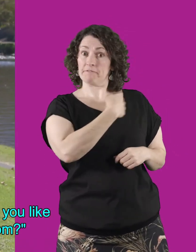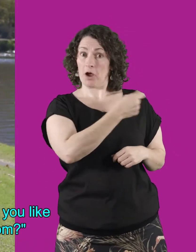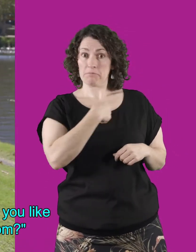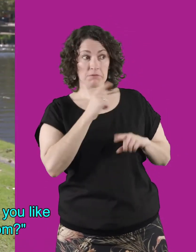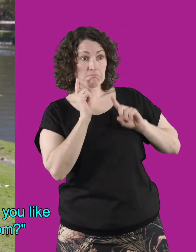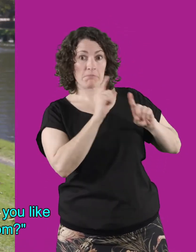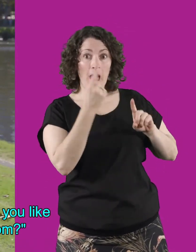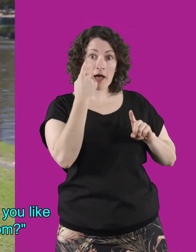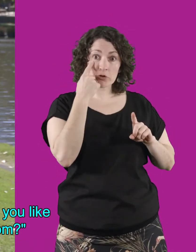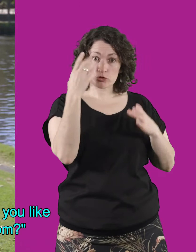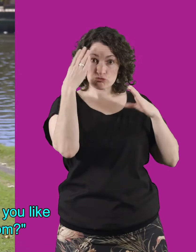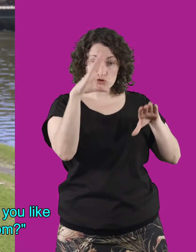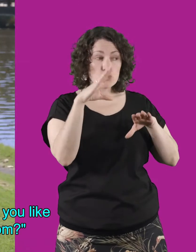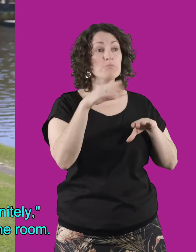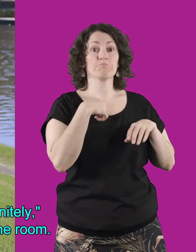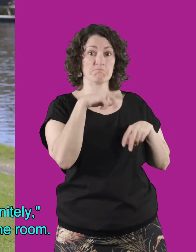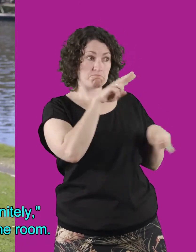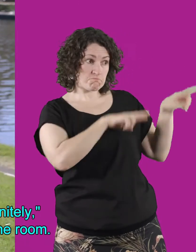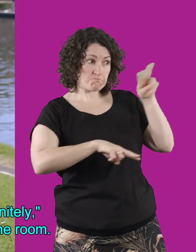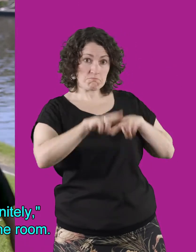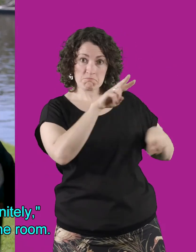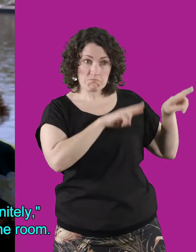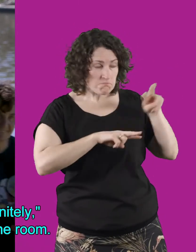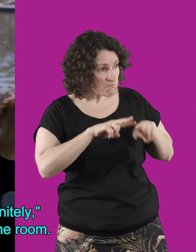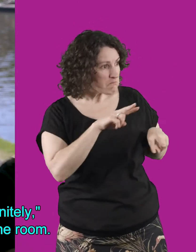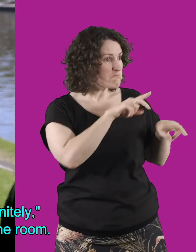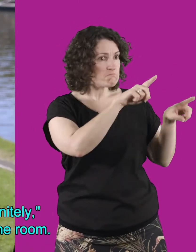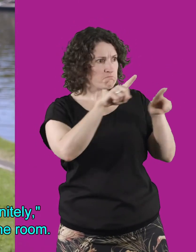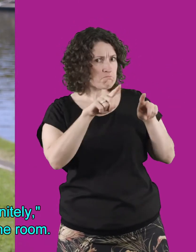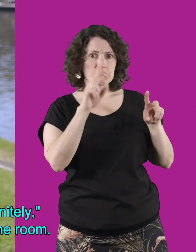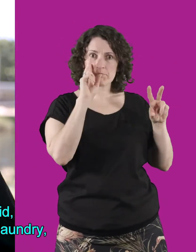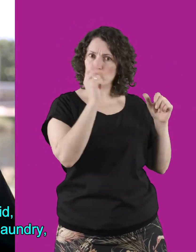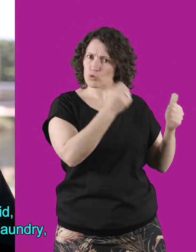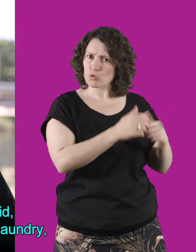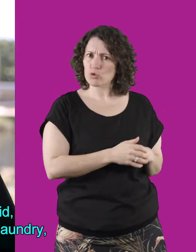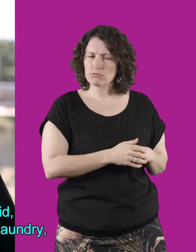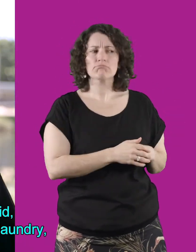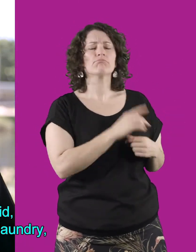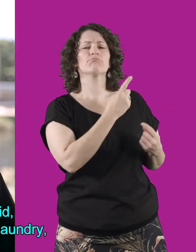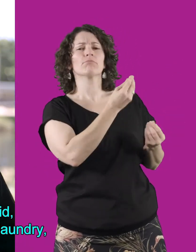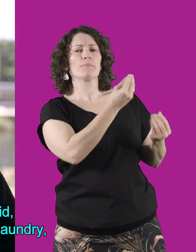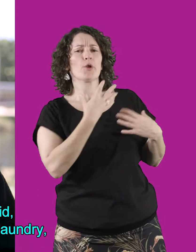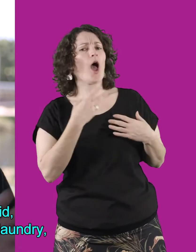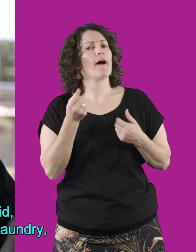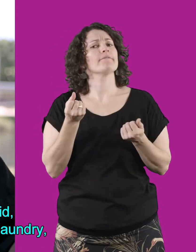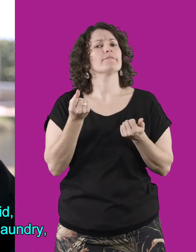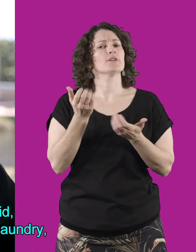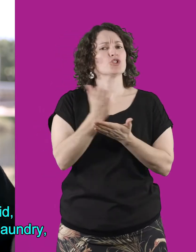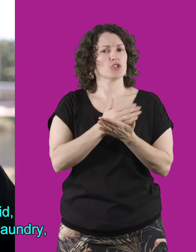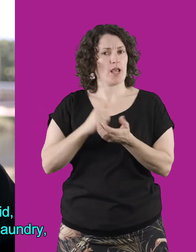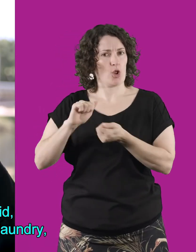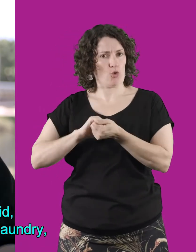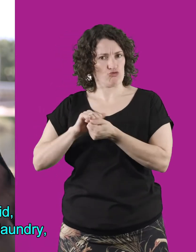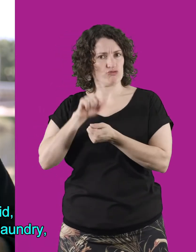they said, "Would you like to see this room?" And I said, "Definitely." So I went to the room and I go, and they said, "You'll share the